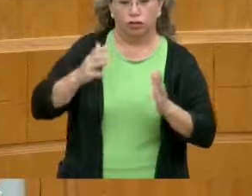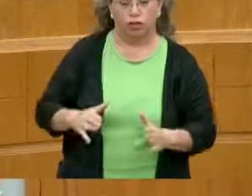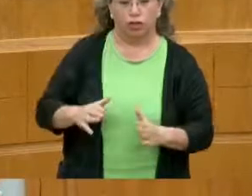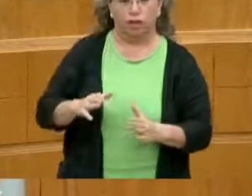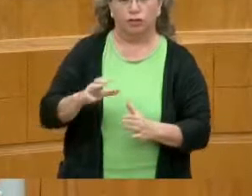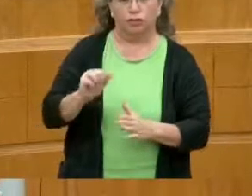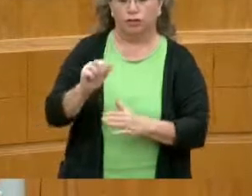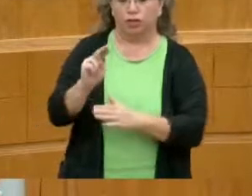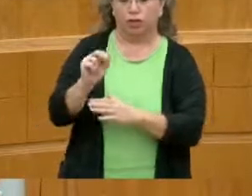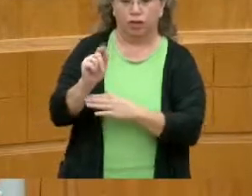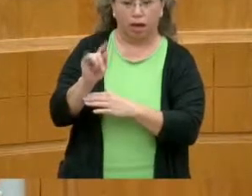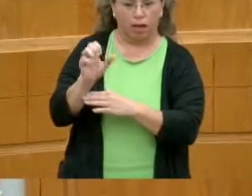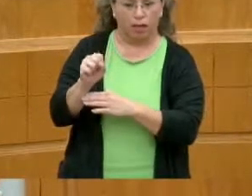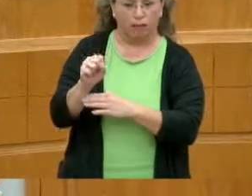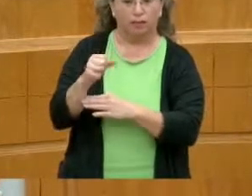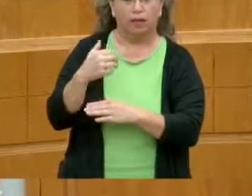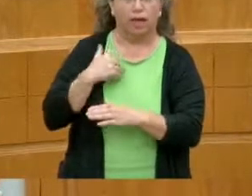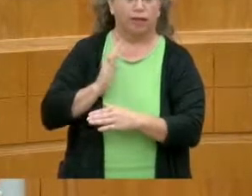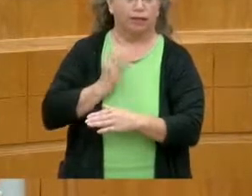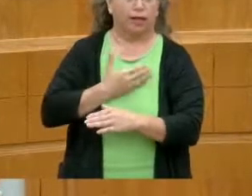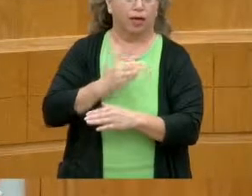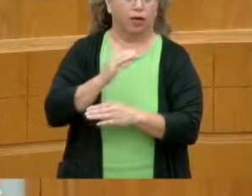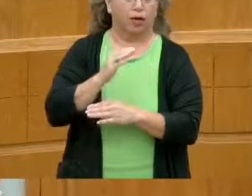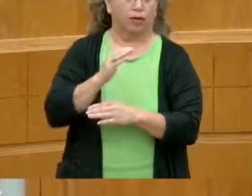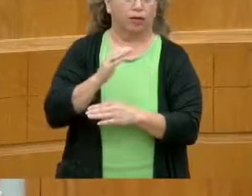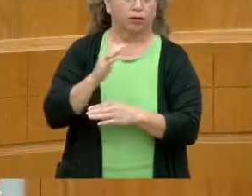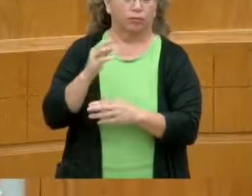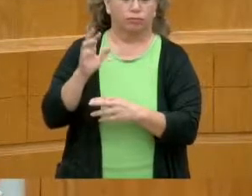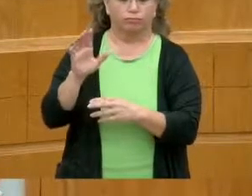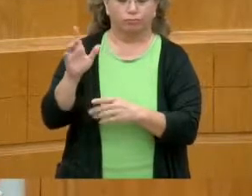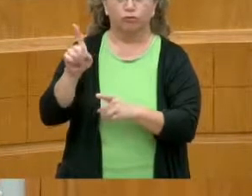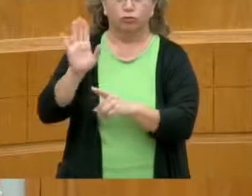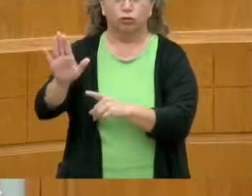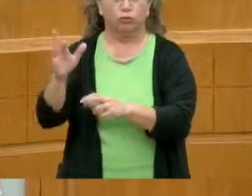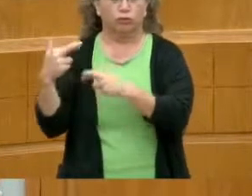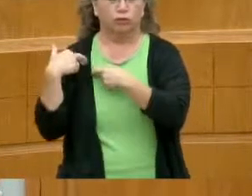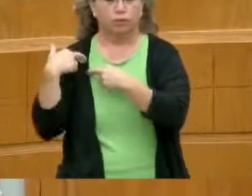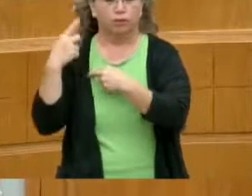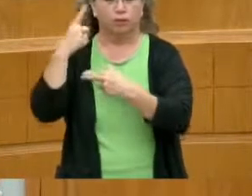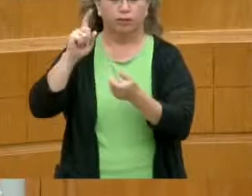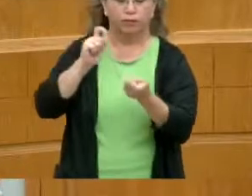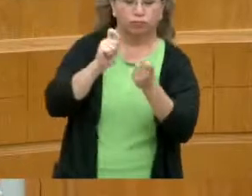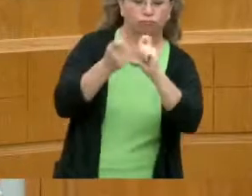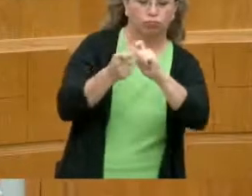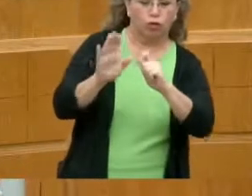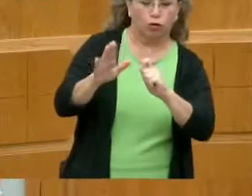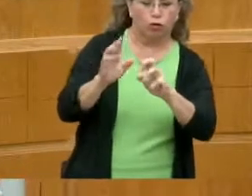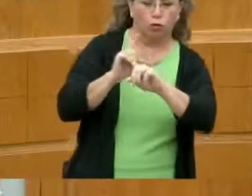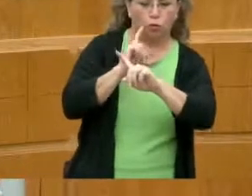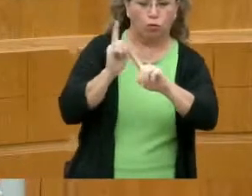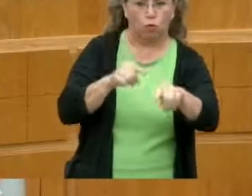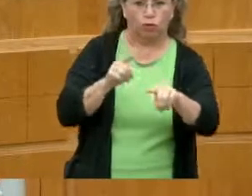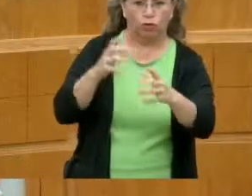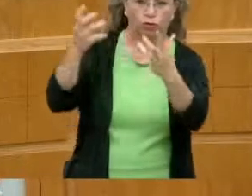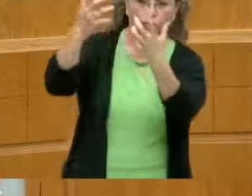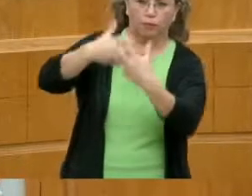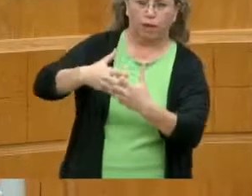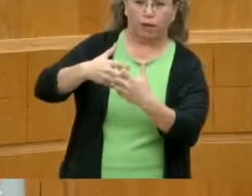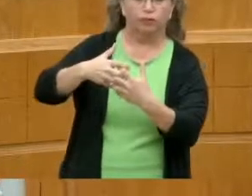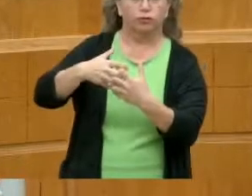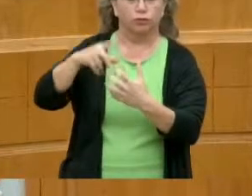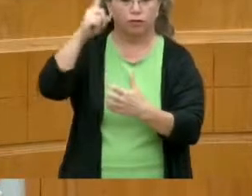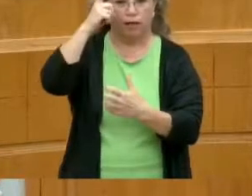the the county-wide responsibility of adjusting orders that she's put in place to mirror those of the